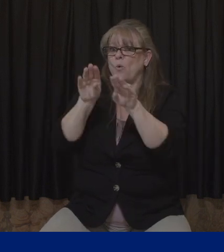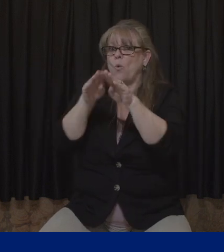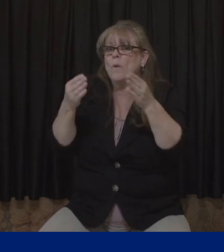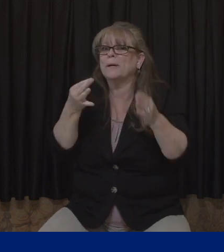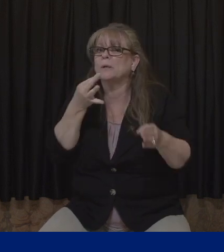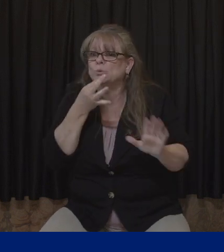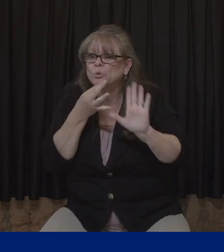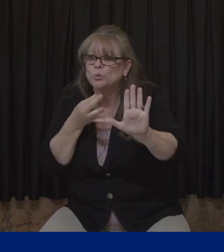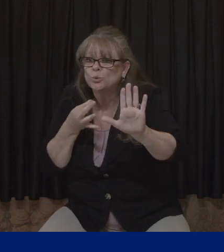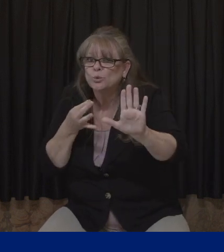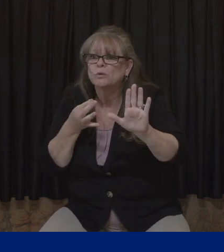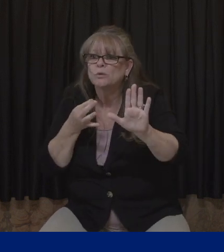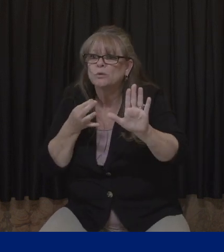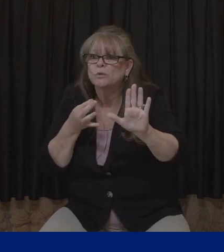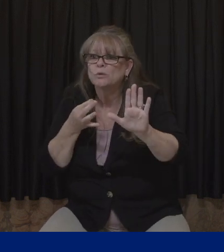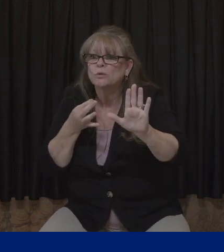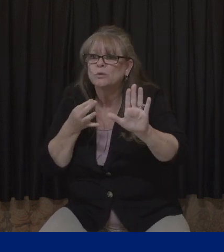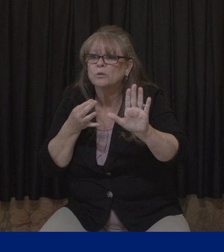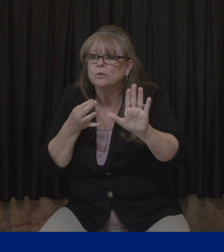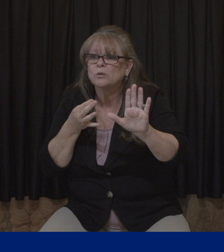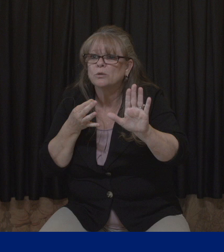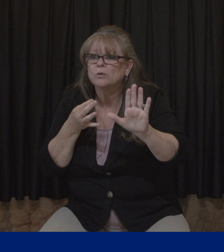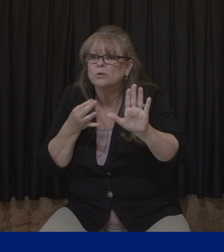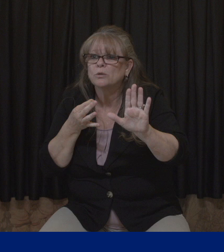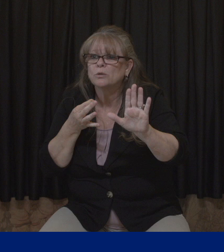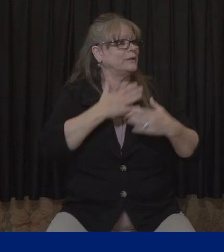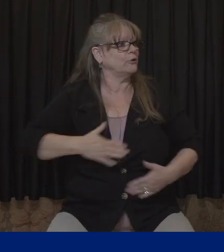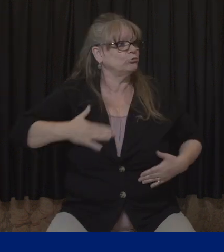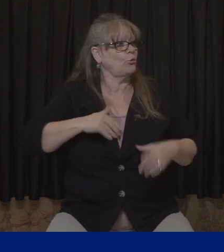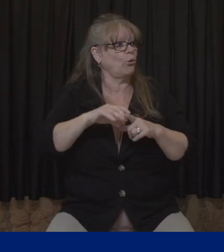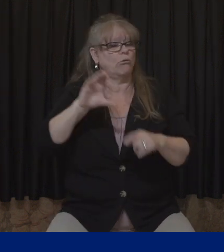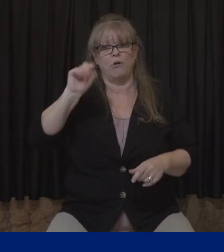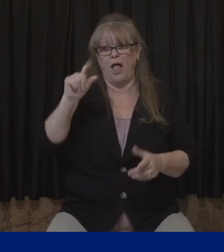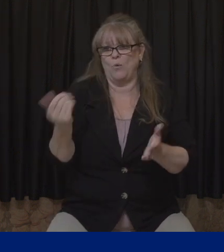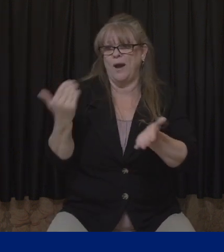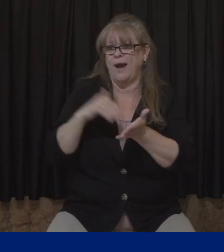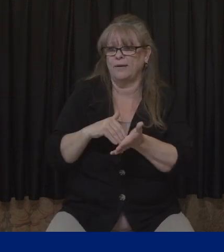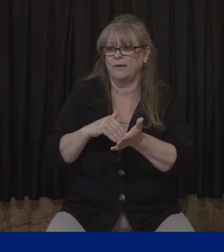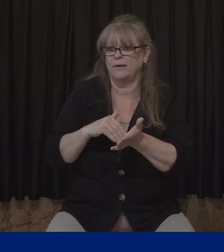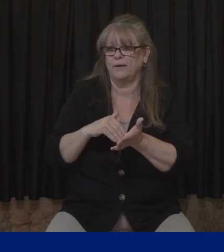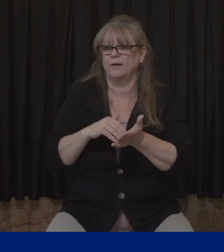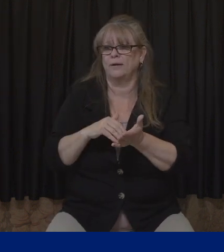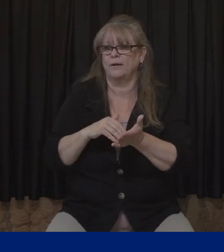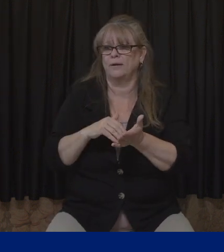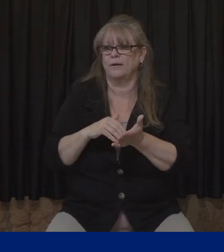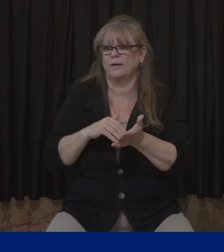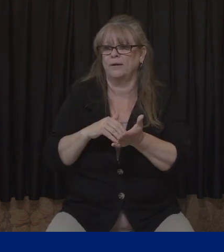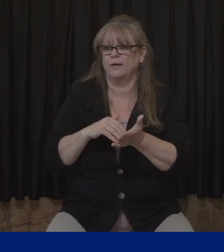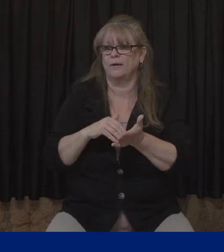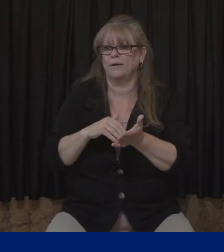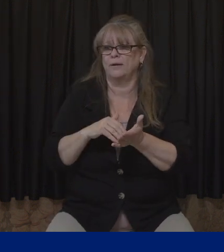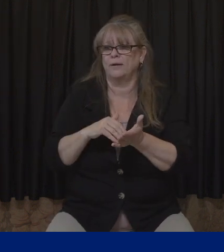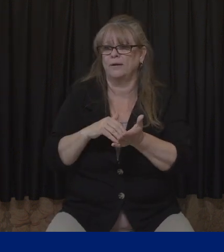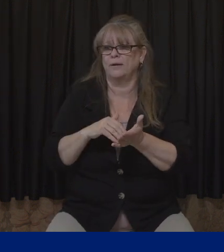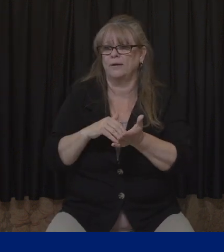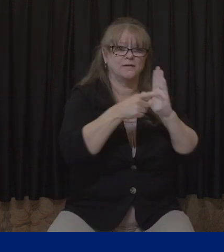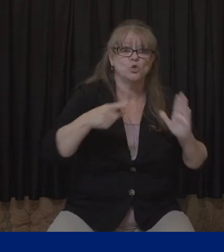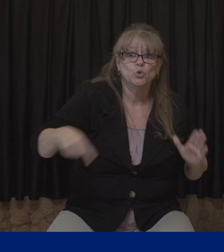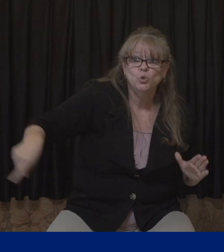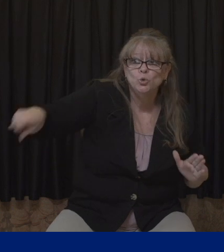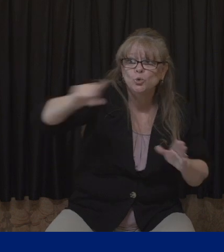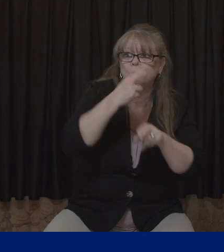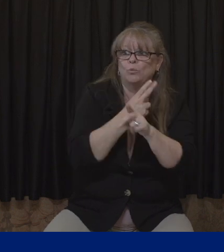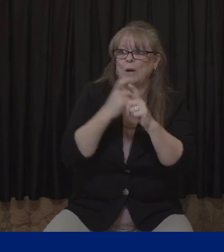if we succeed in maintaining the social distancing and wearing masks when we're out. We need to continue to be extremely vigilant